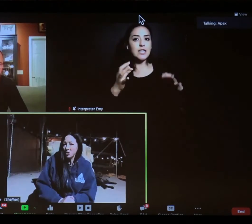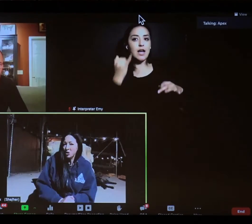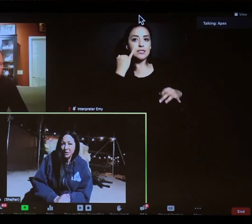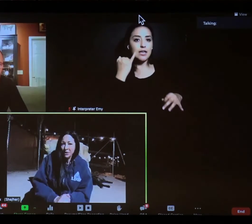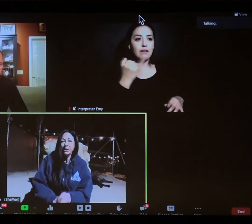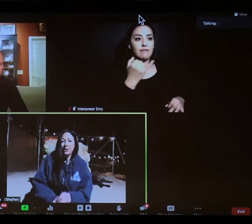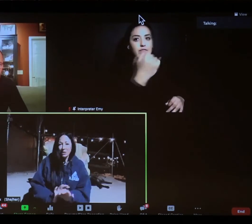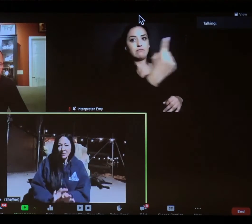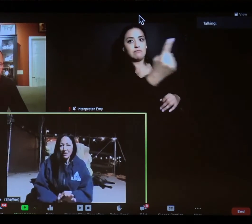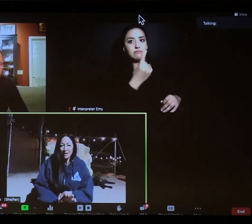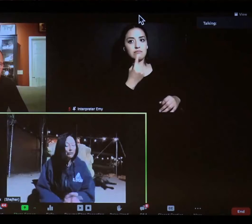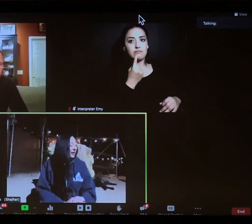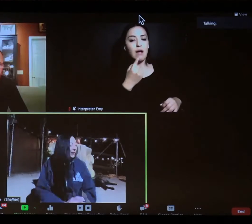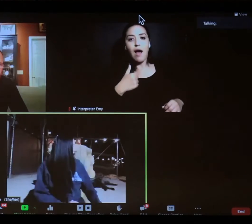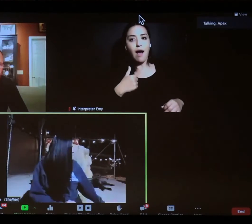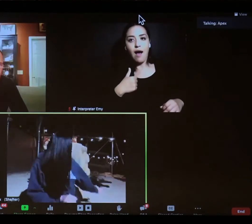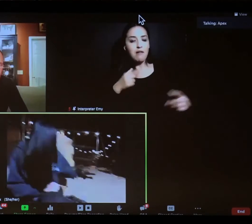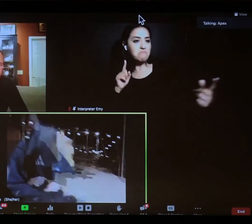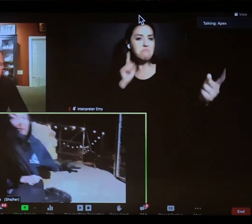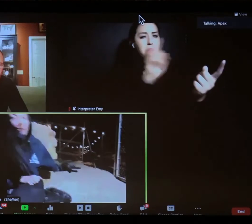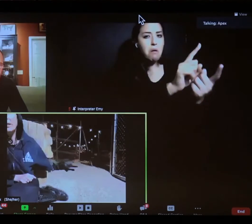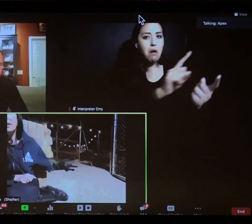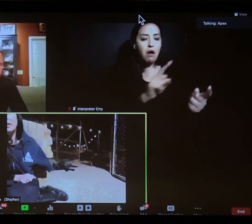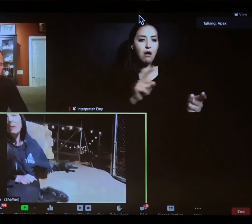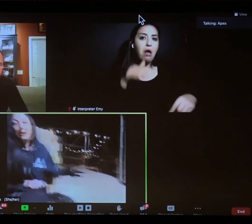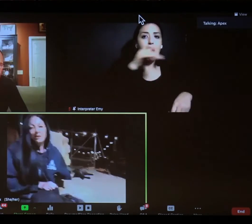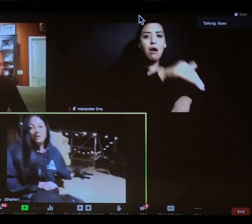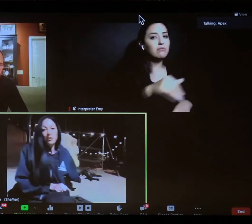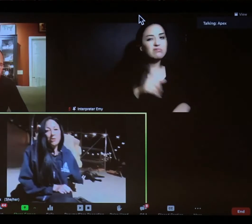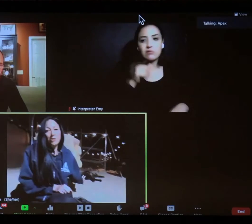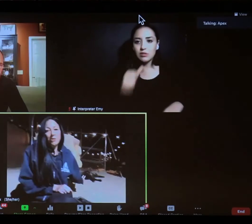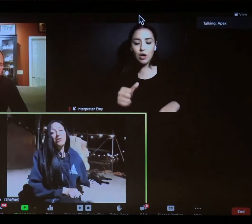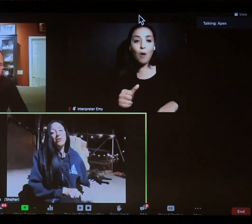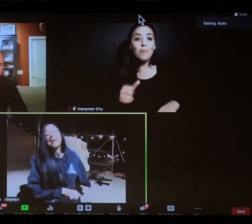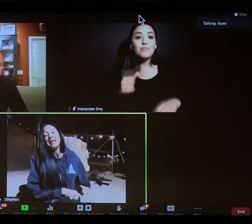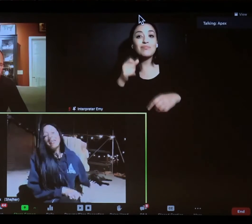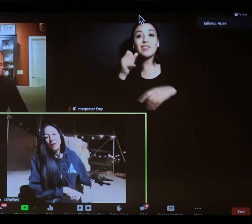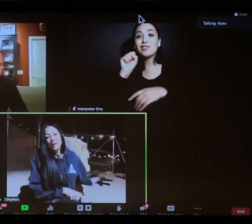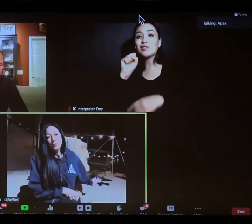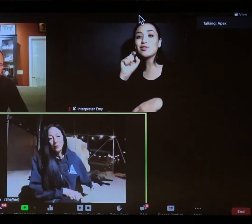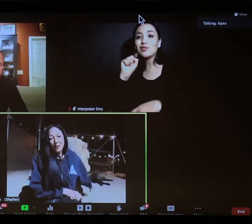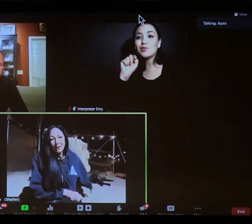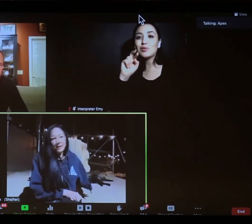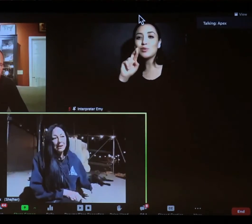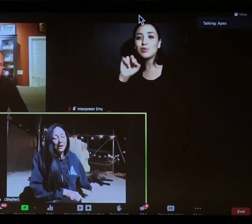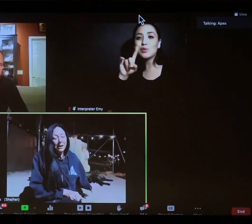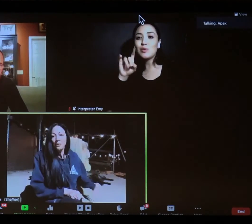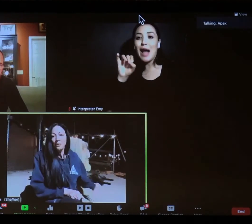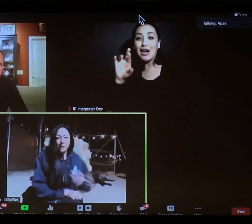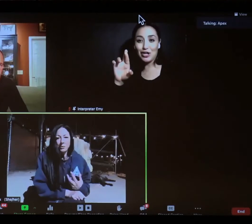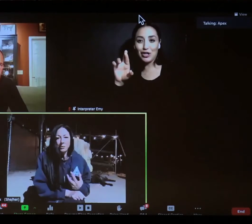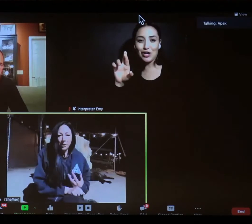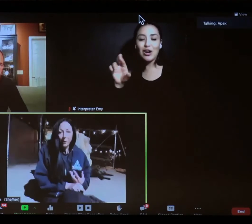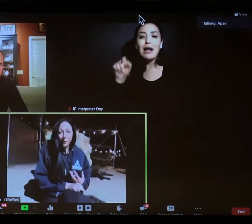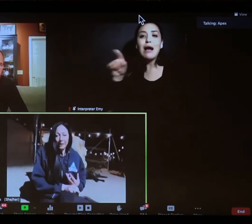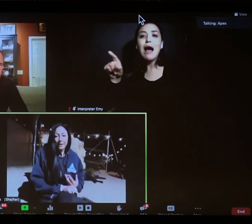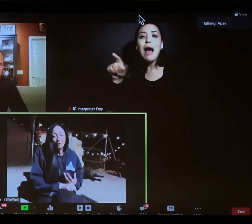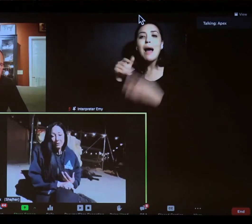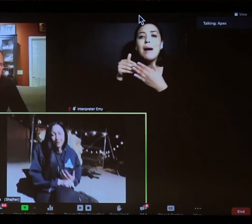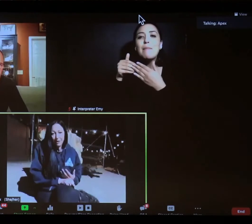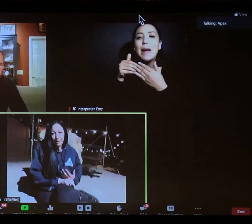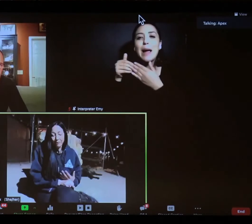so he knows he's safe. This little guy over here didn't trust me for days, but as a puppy, he kind of glommed onto me pretty quickly, and that